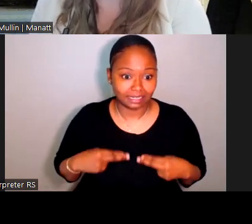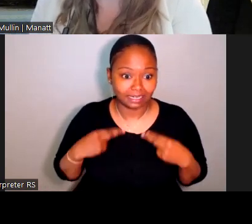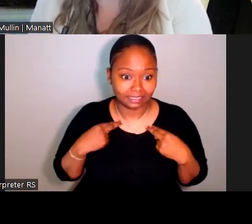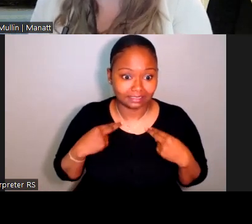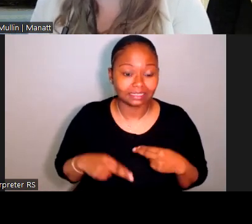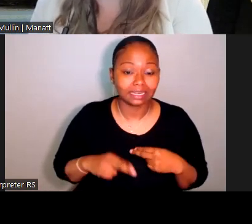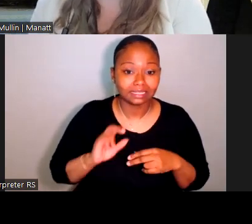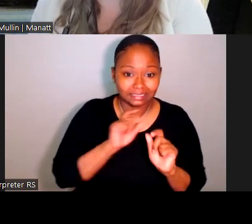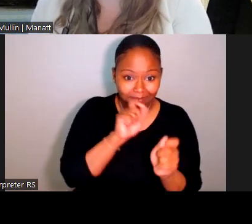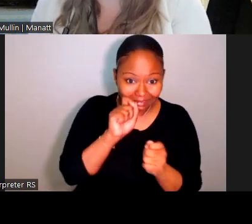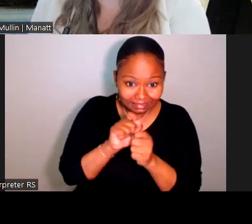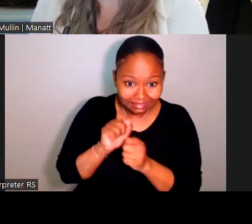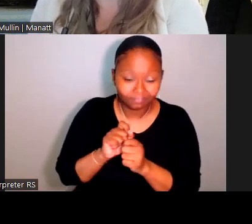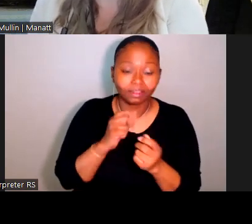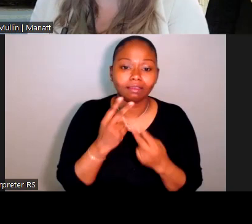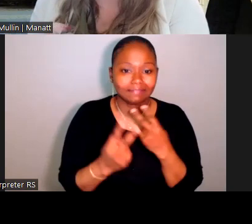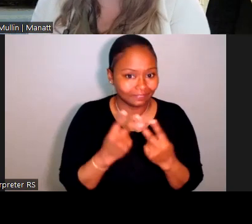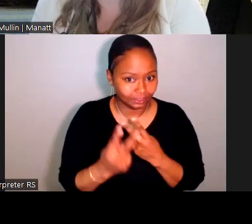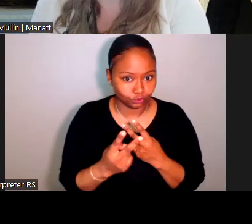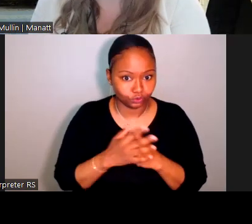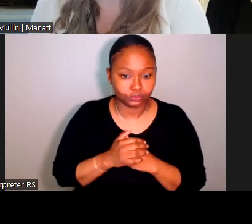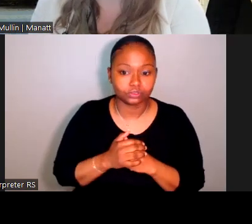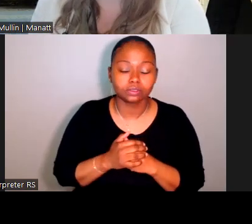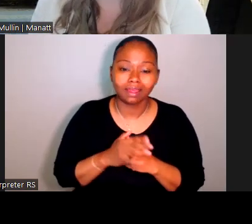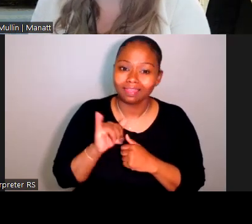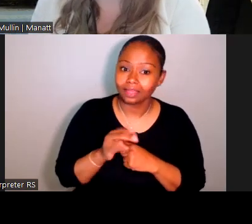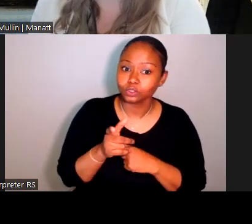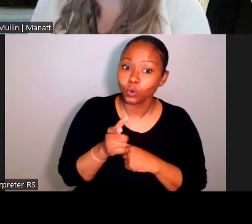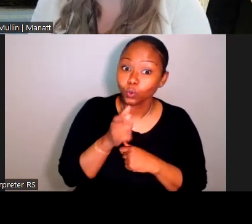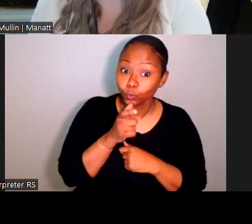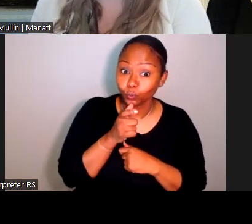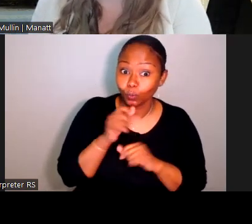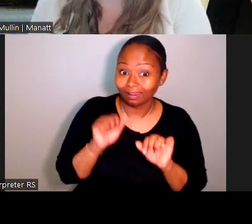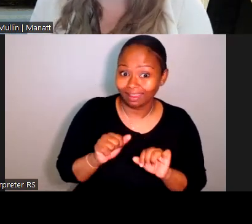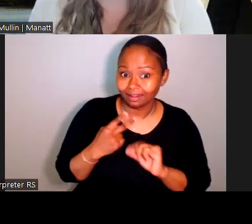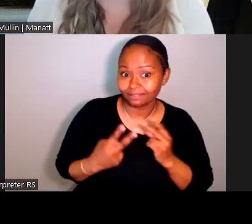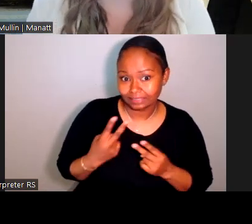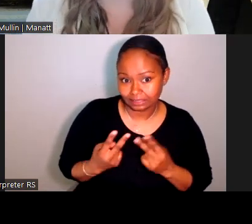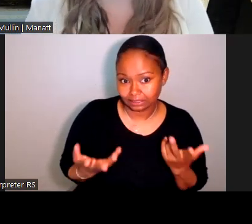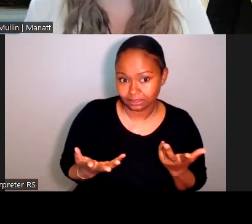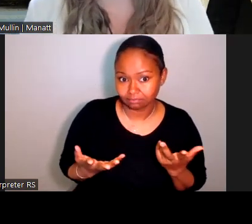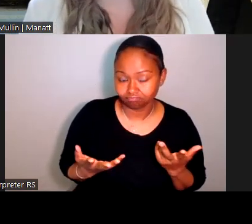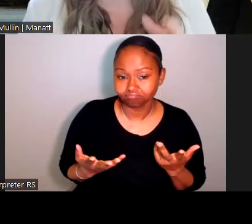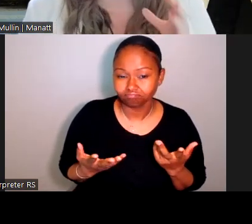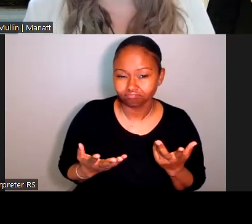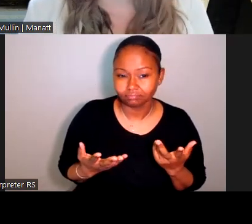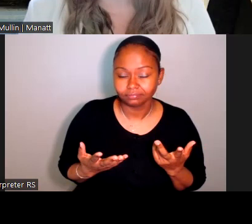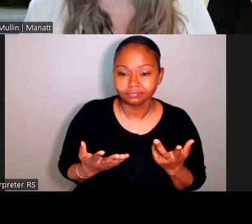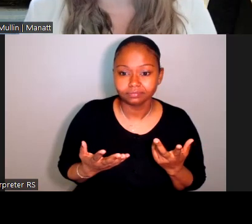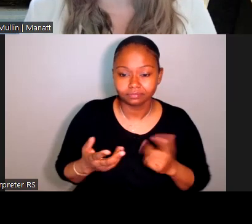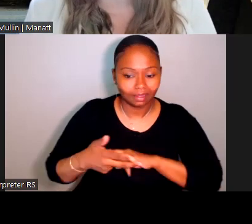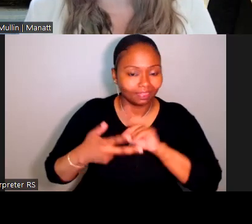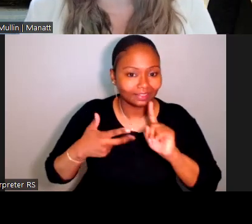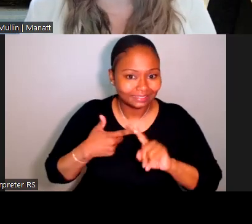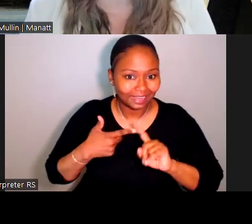visitors. So this is really getting to the who can be a visitor in this framework. The